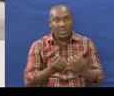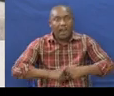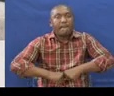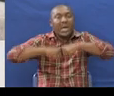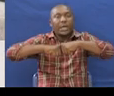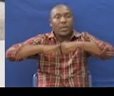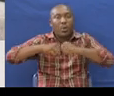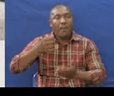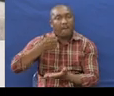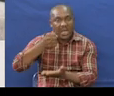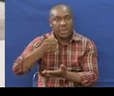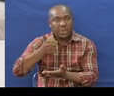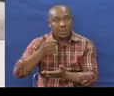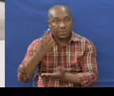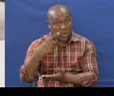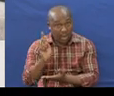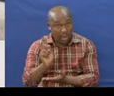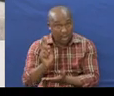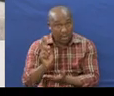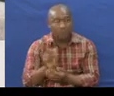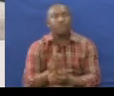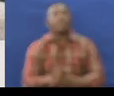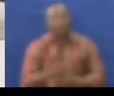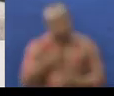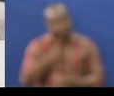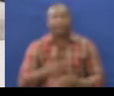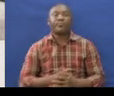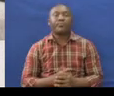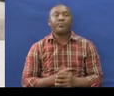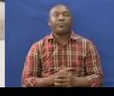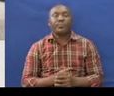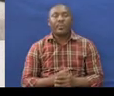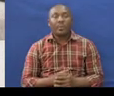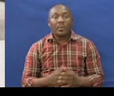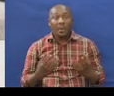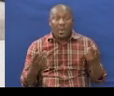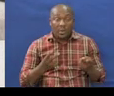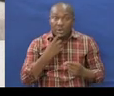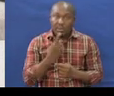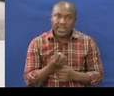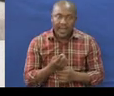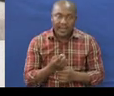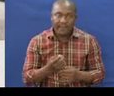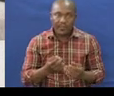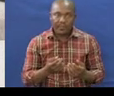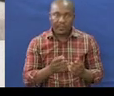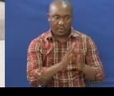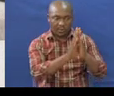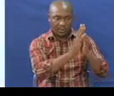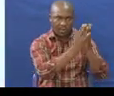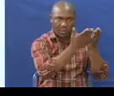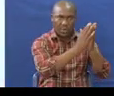Are we together? Yes. But also we say, literature related to the topic should be